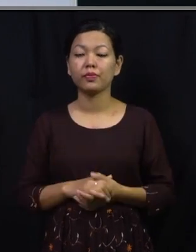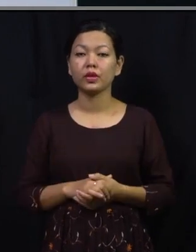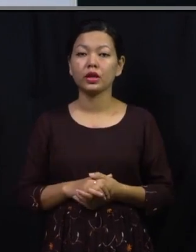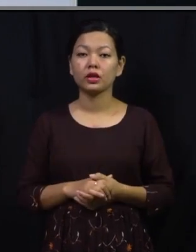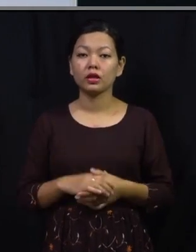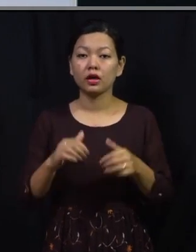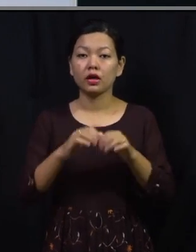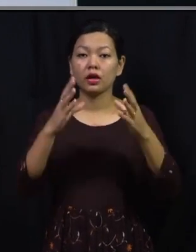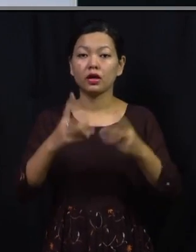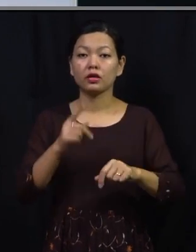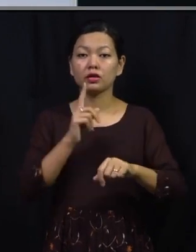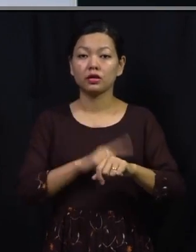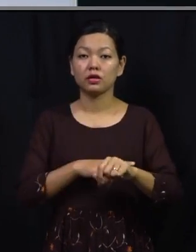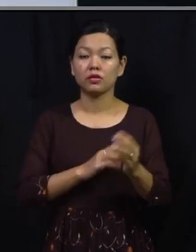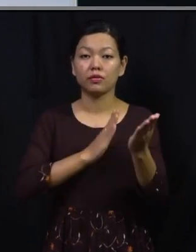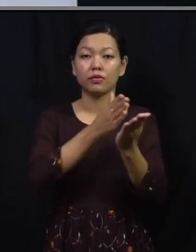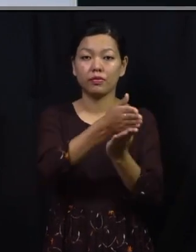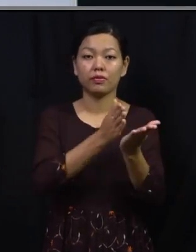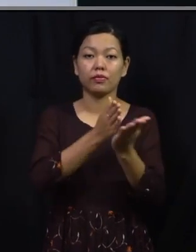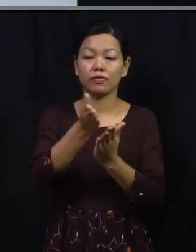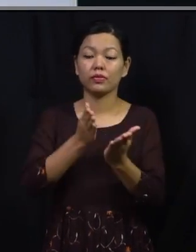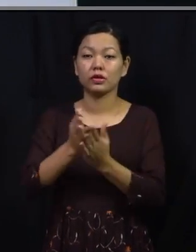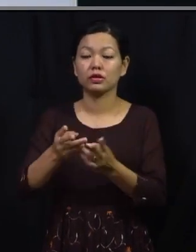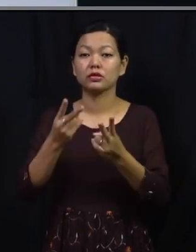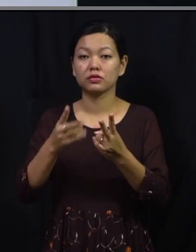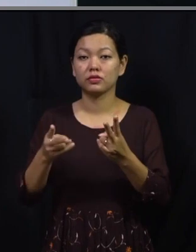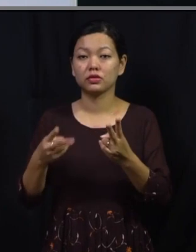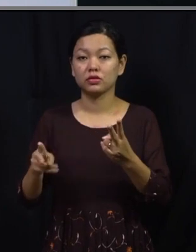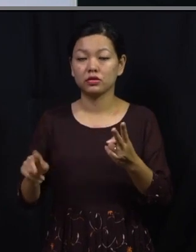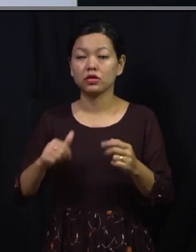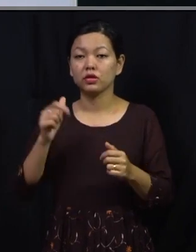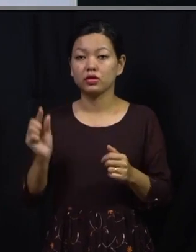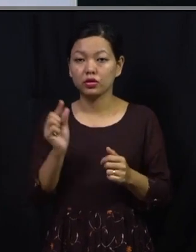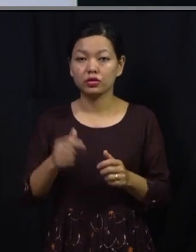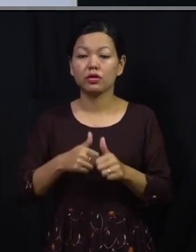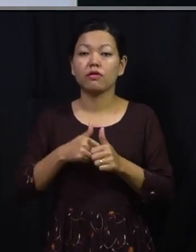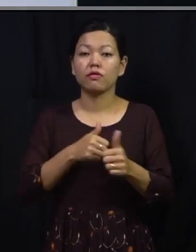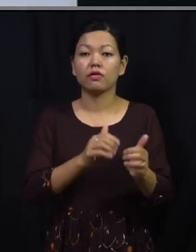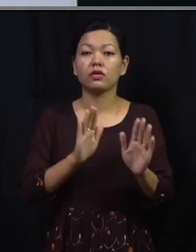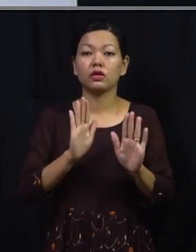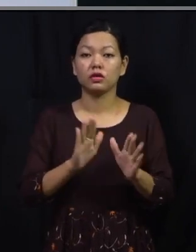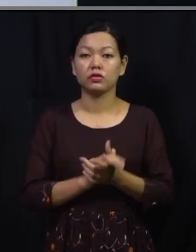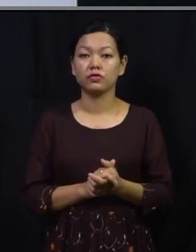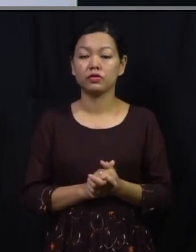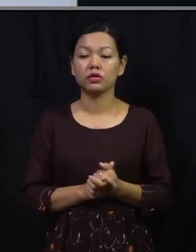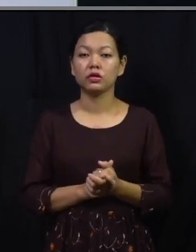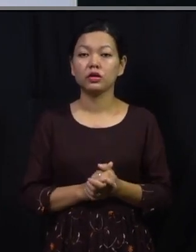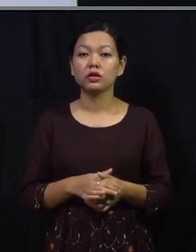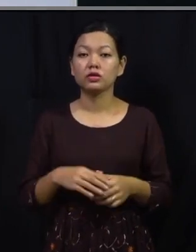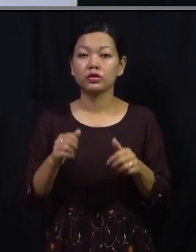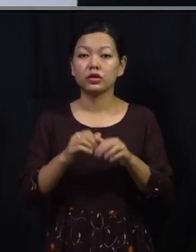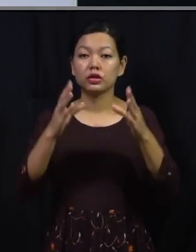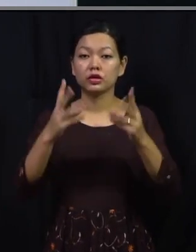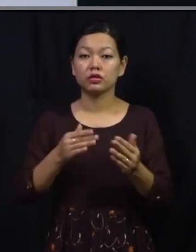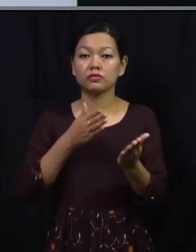in accounting to come up with a concept. And so that's why accounting is an art, because in art we use different techniques